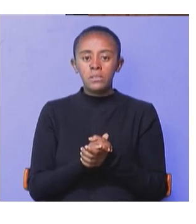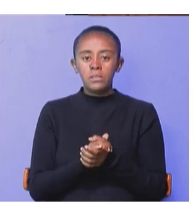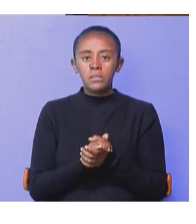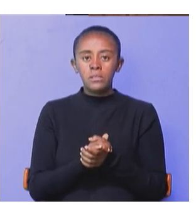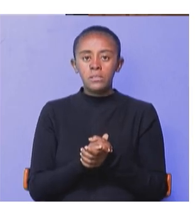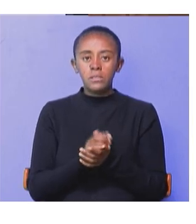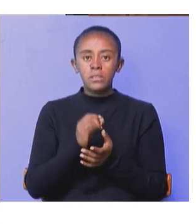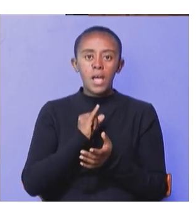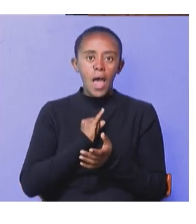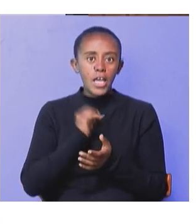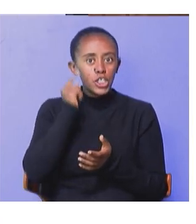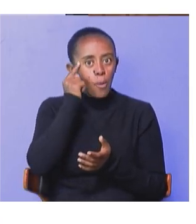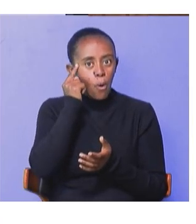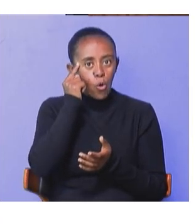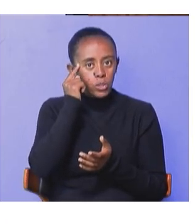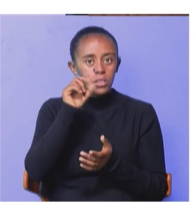I suppose.